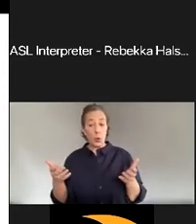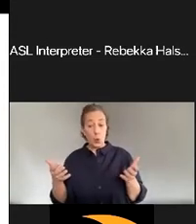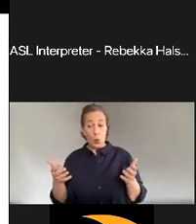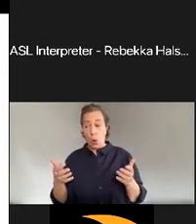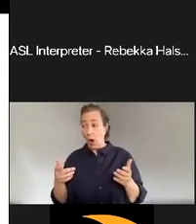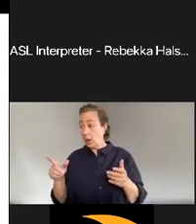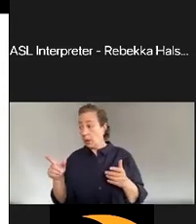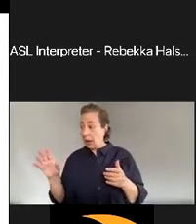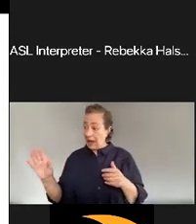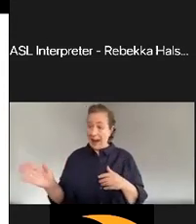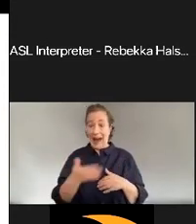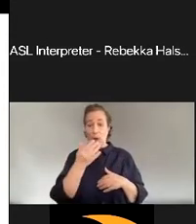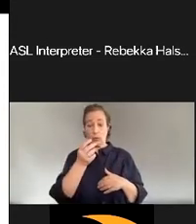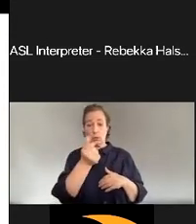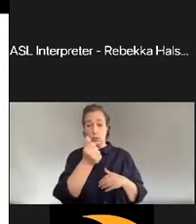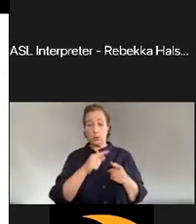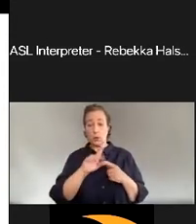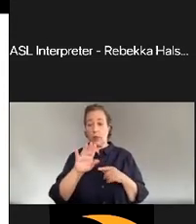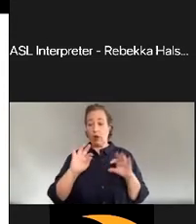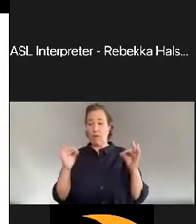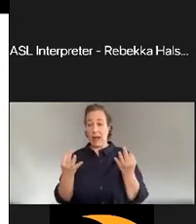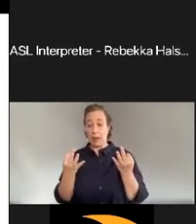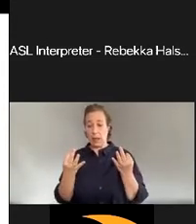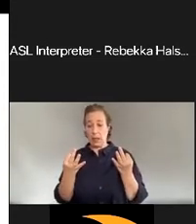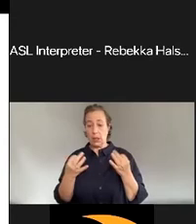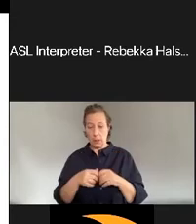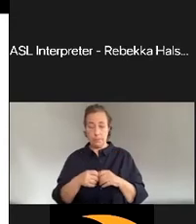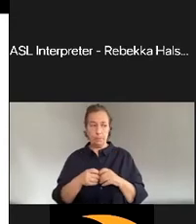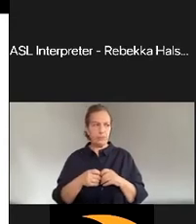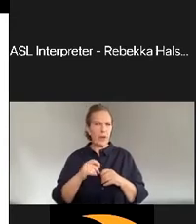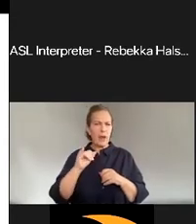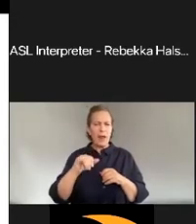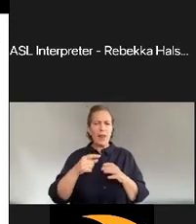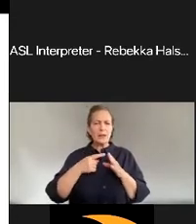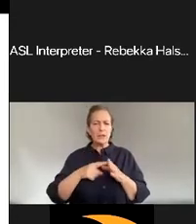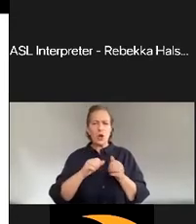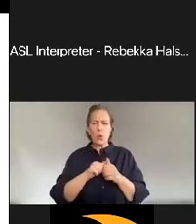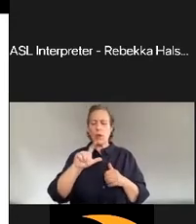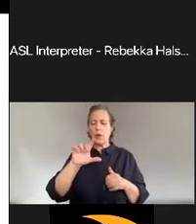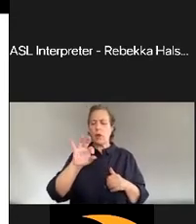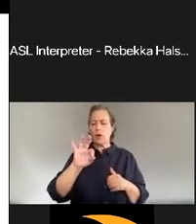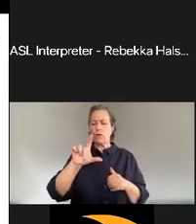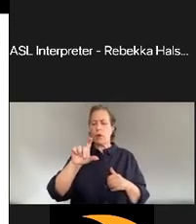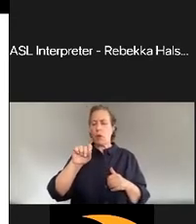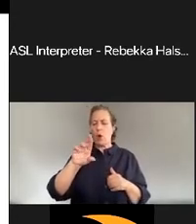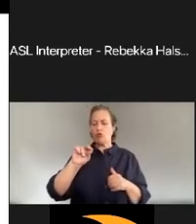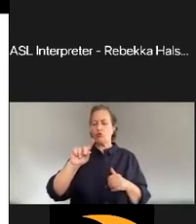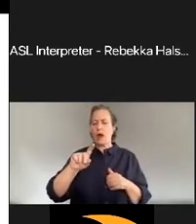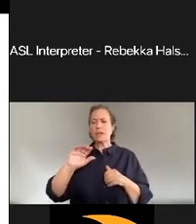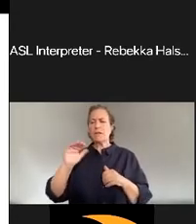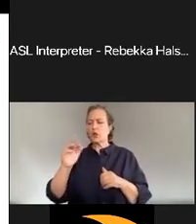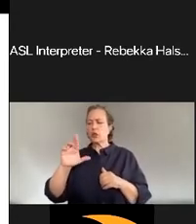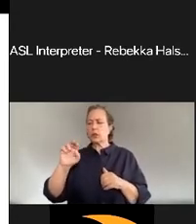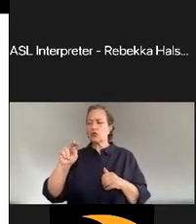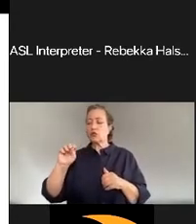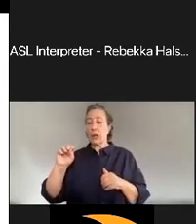immigration proceedings. The beginning of that started with the Flores versus Reno settlement, which really indicated